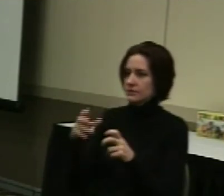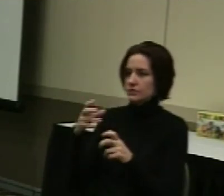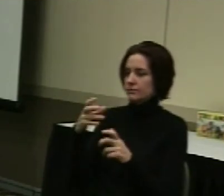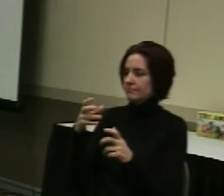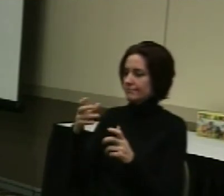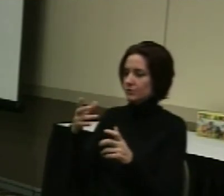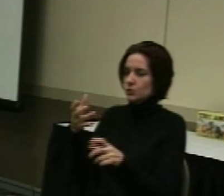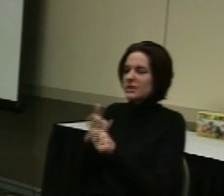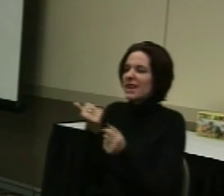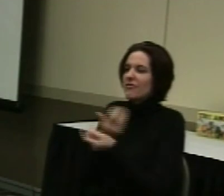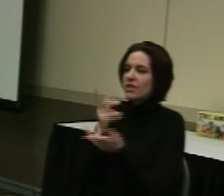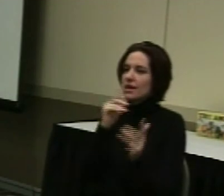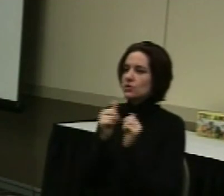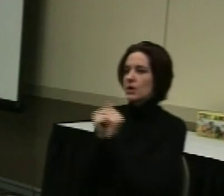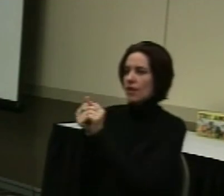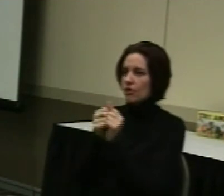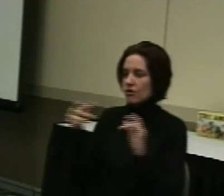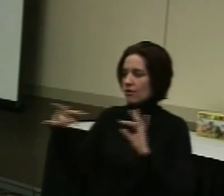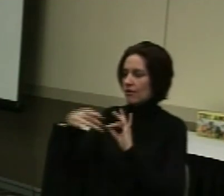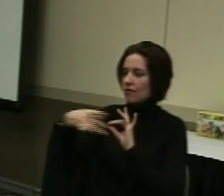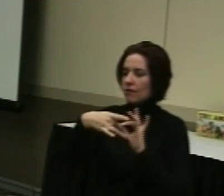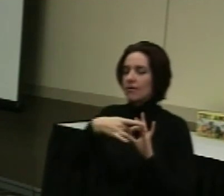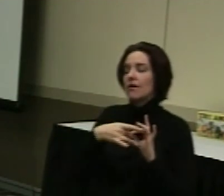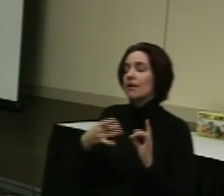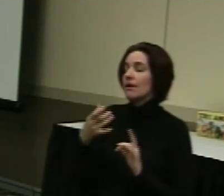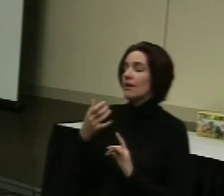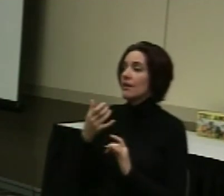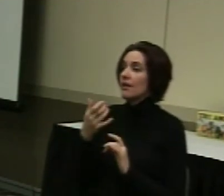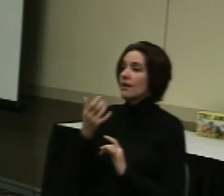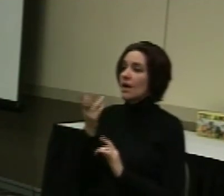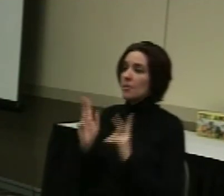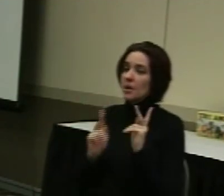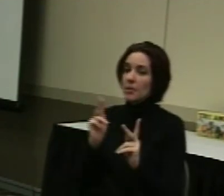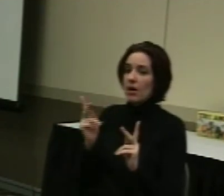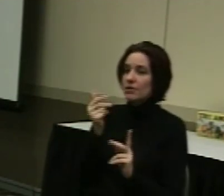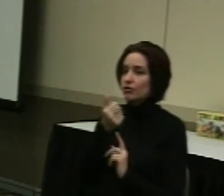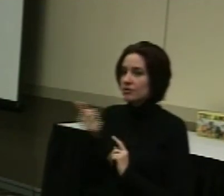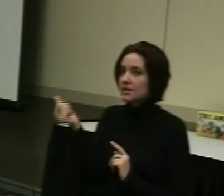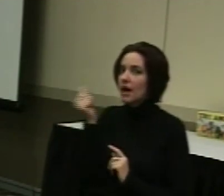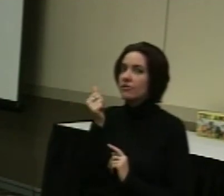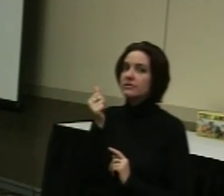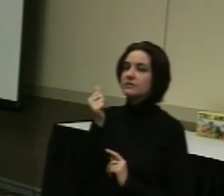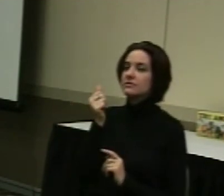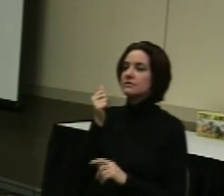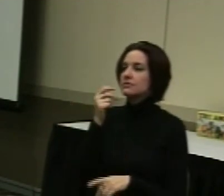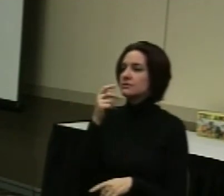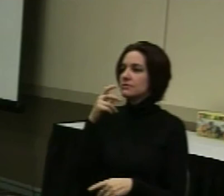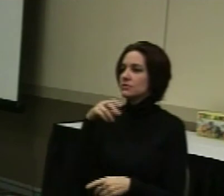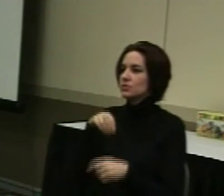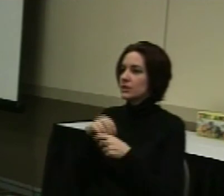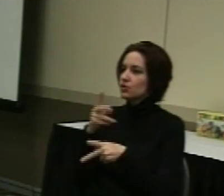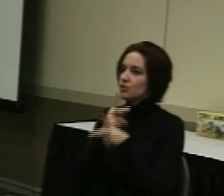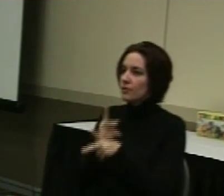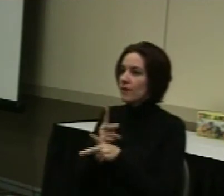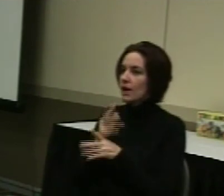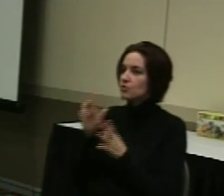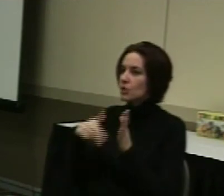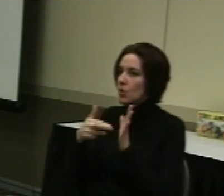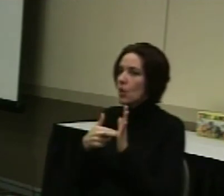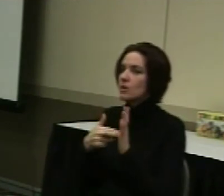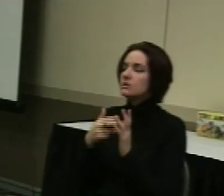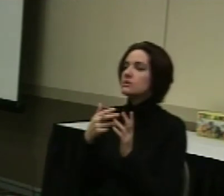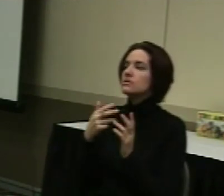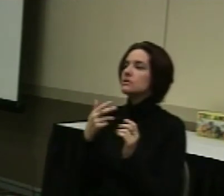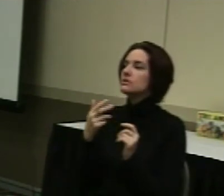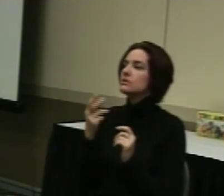As people at the university and as people yourselves who are in supervisory roles, and those of you who